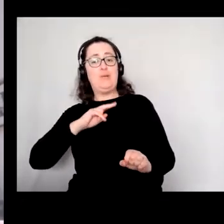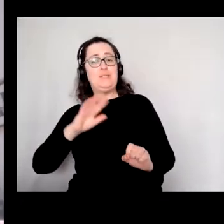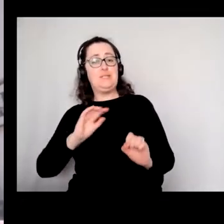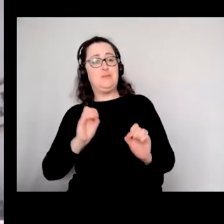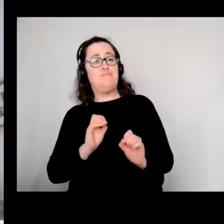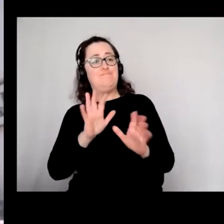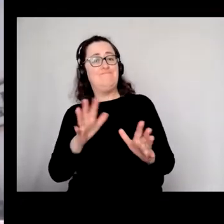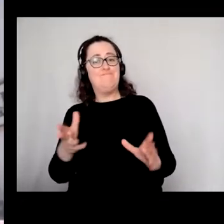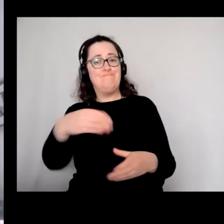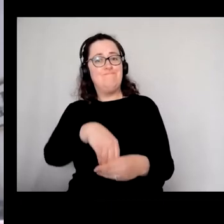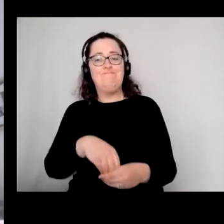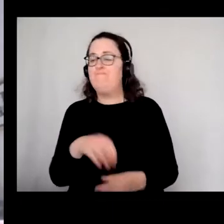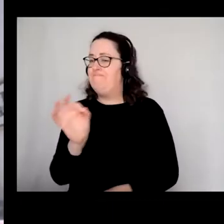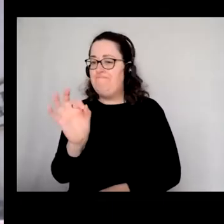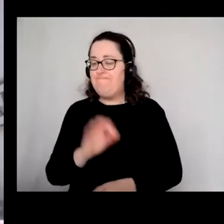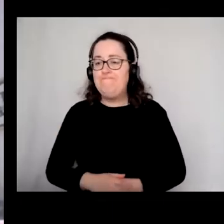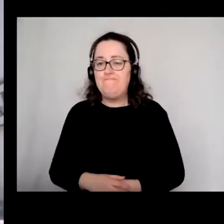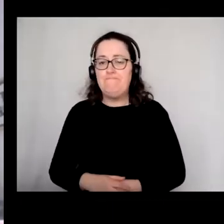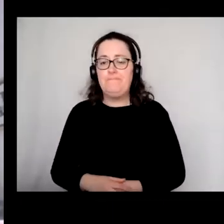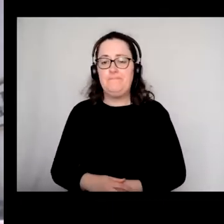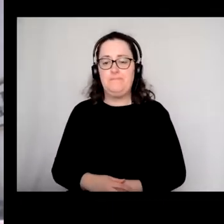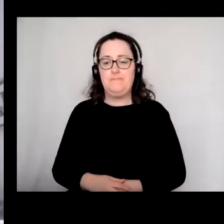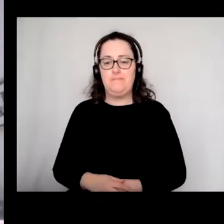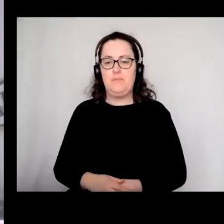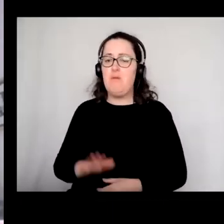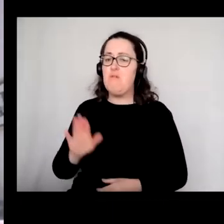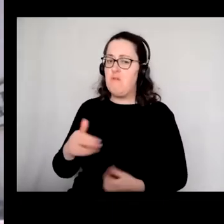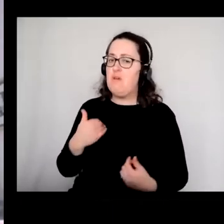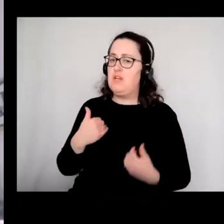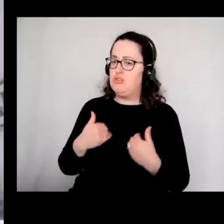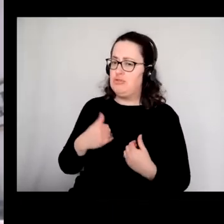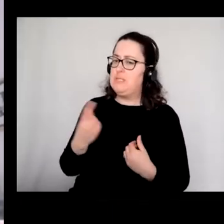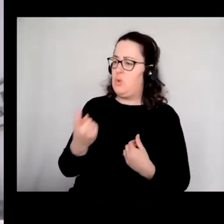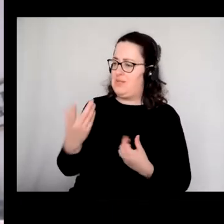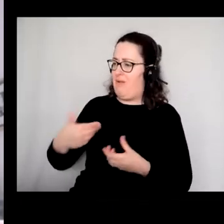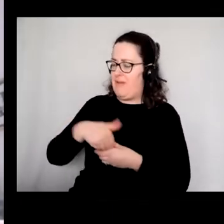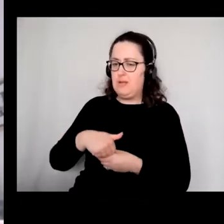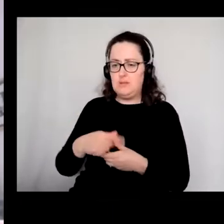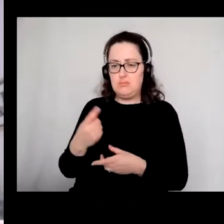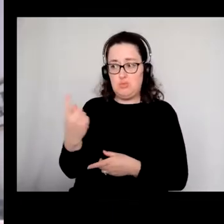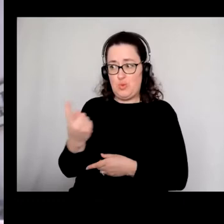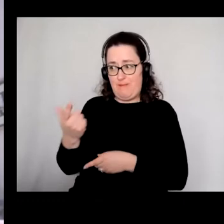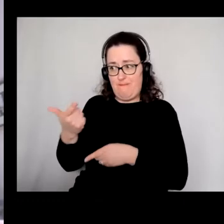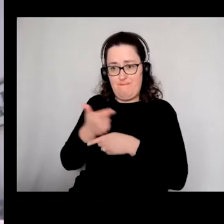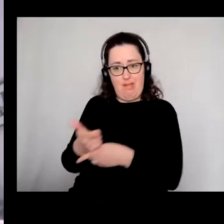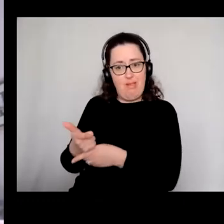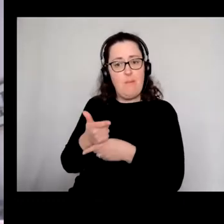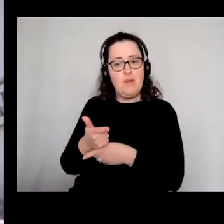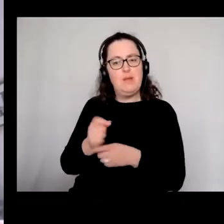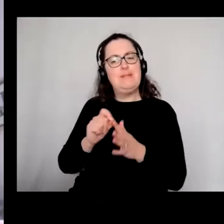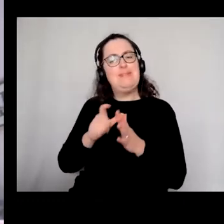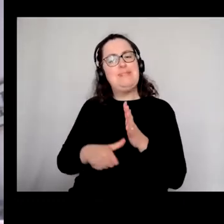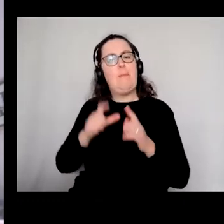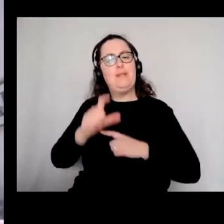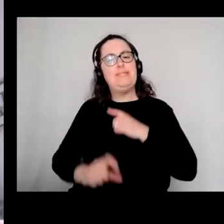David, that you worked on one of the projects that Richard mentioned. And also as a filmmaker, I mean, you made Disabled Century